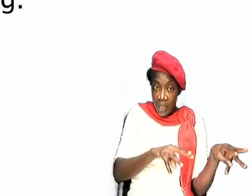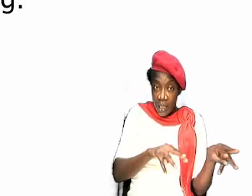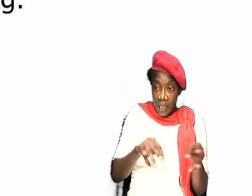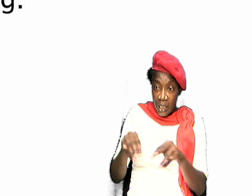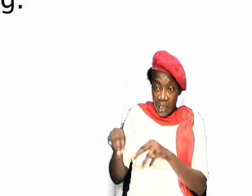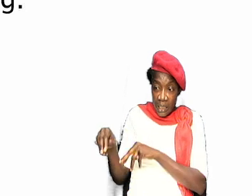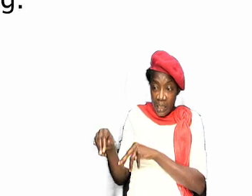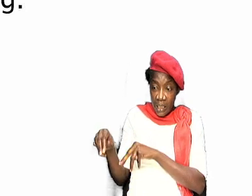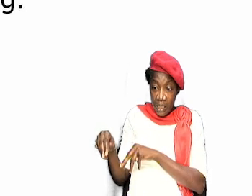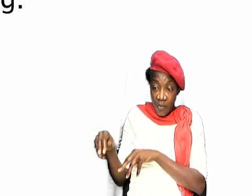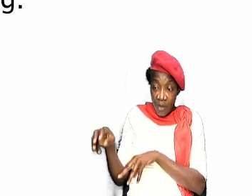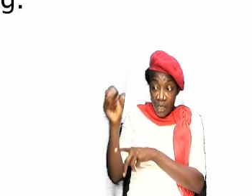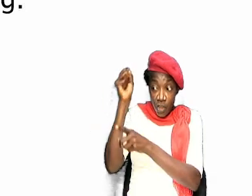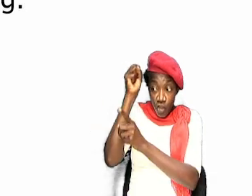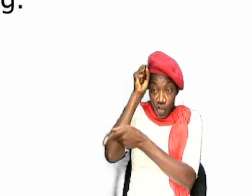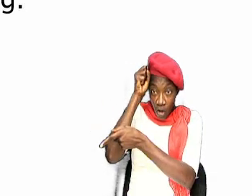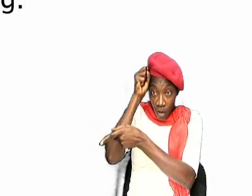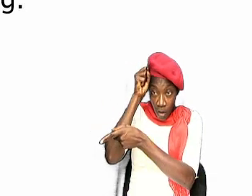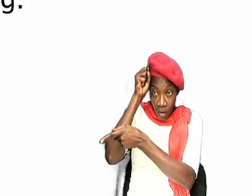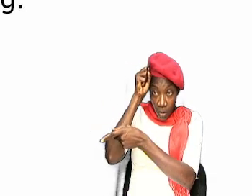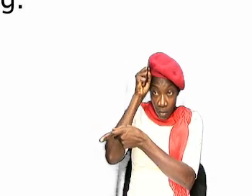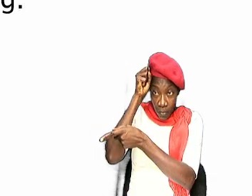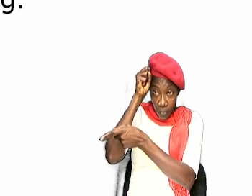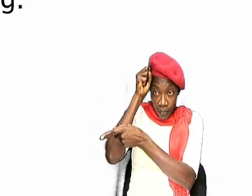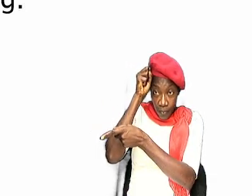would leave Saul.